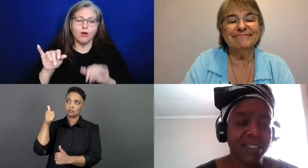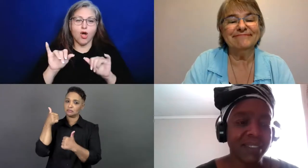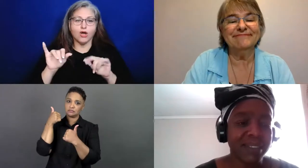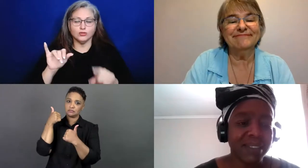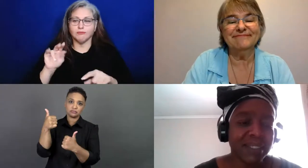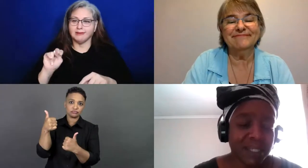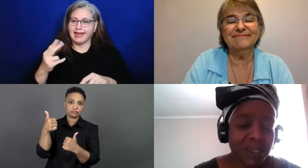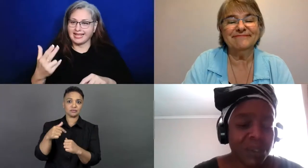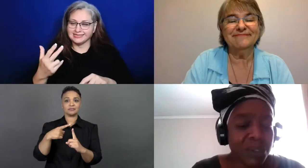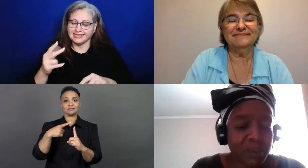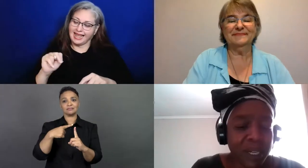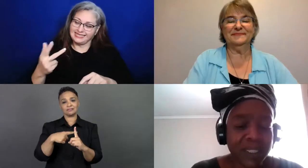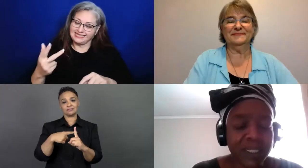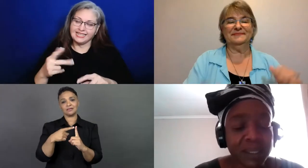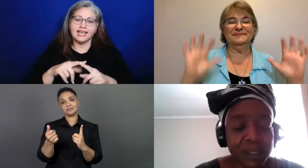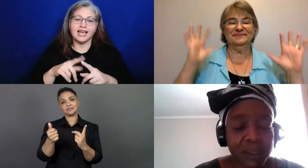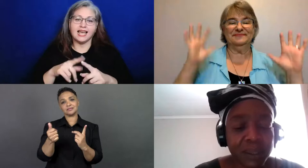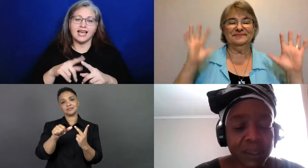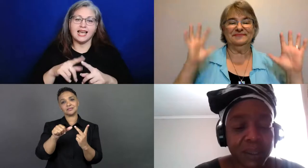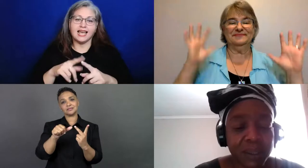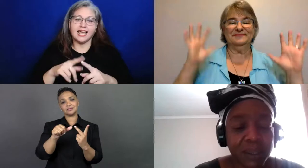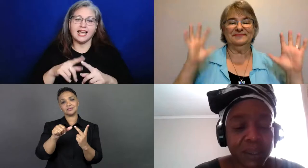Nancy. Thank you so much.